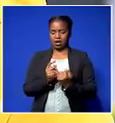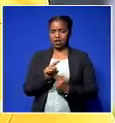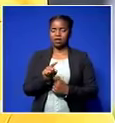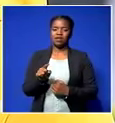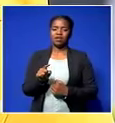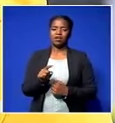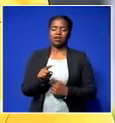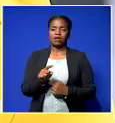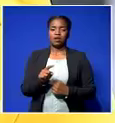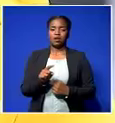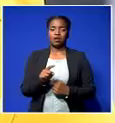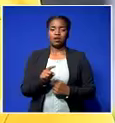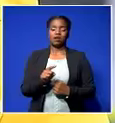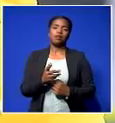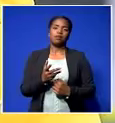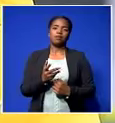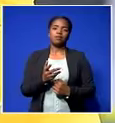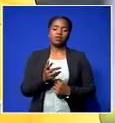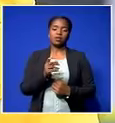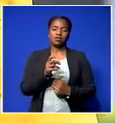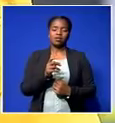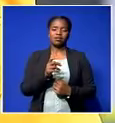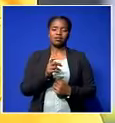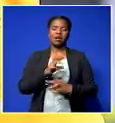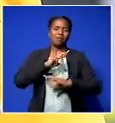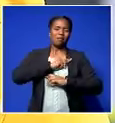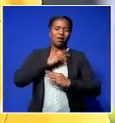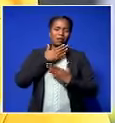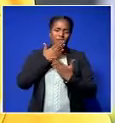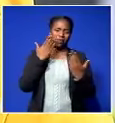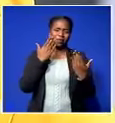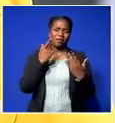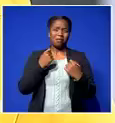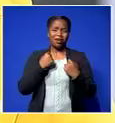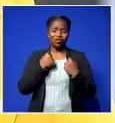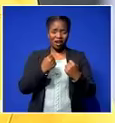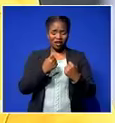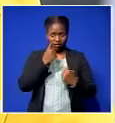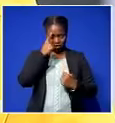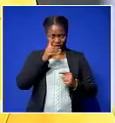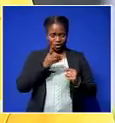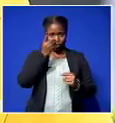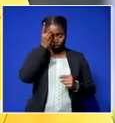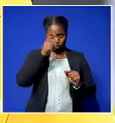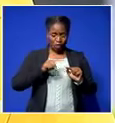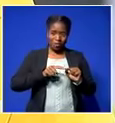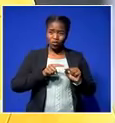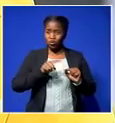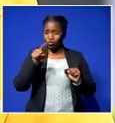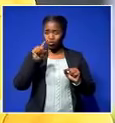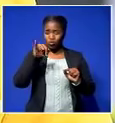don't give their drivers rest. The drivers driving from Durban to Joburg, no